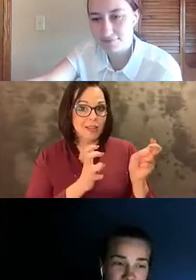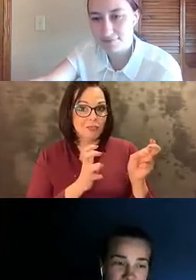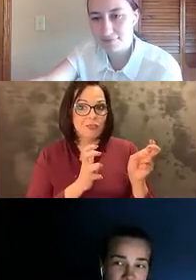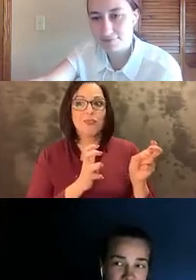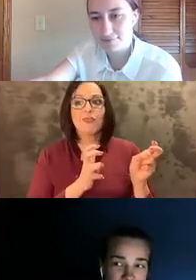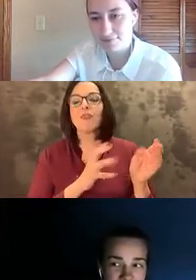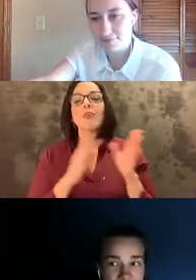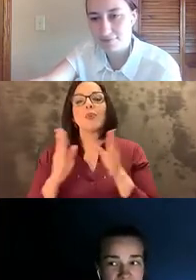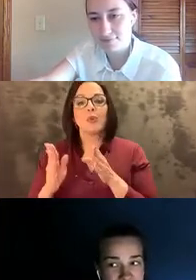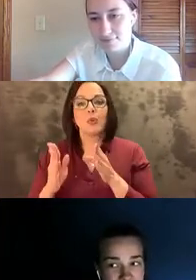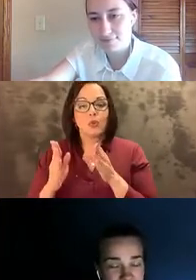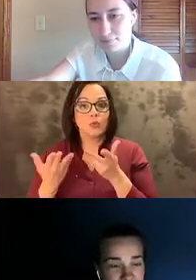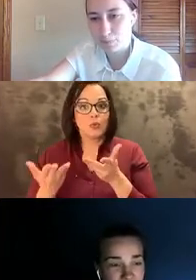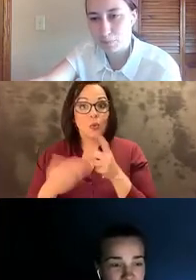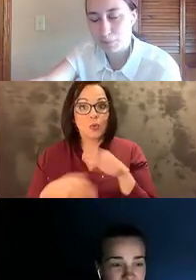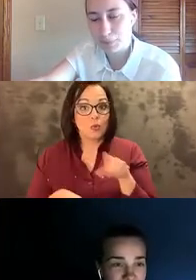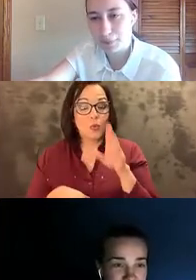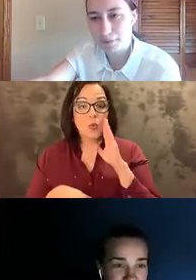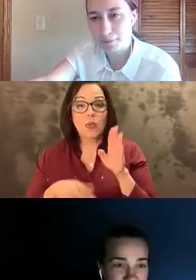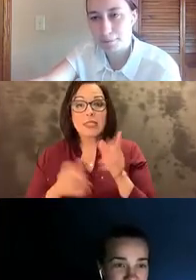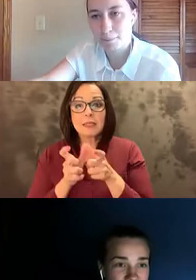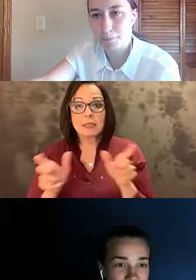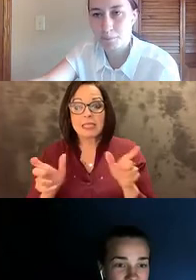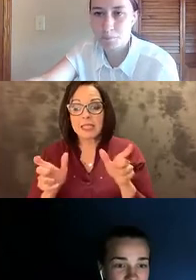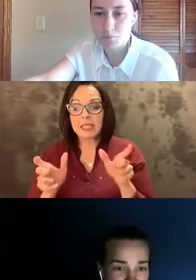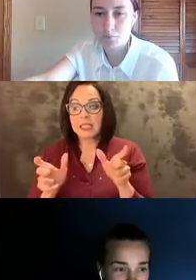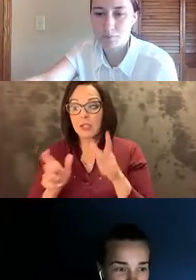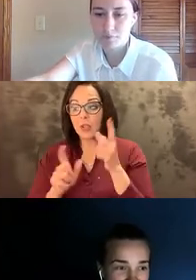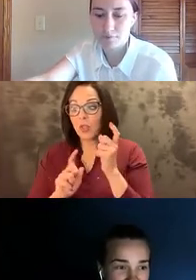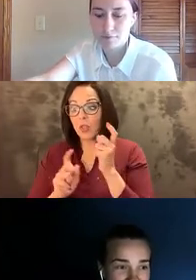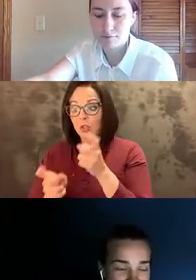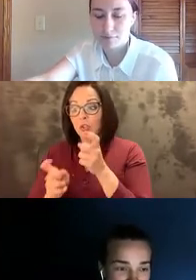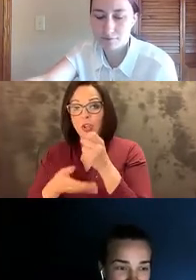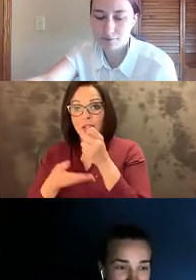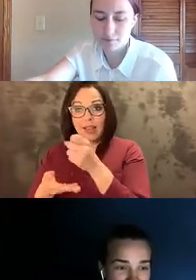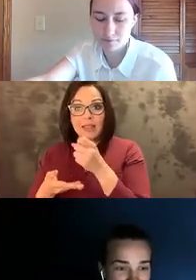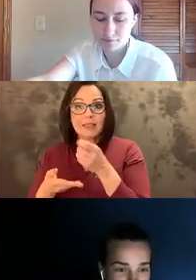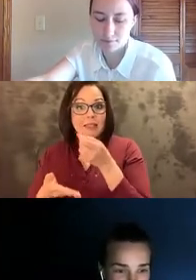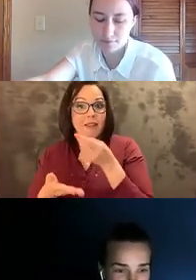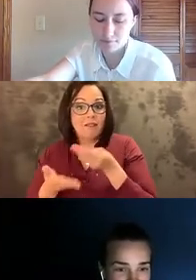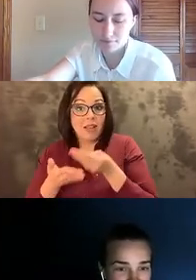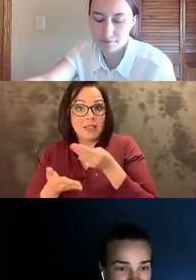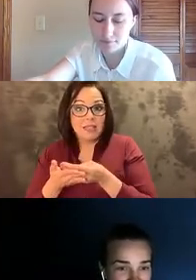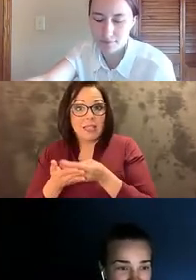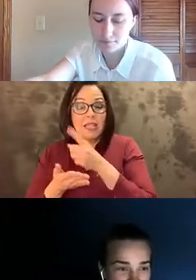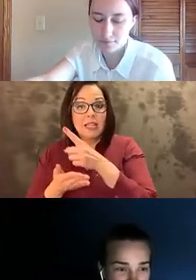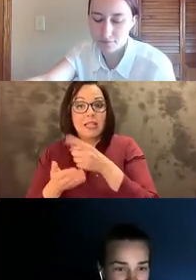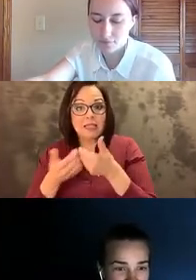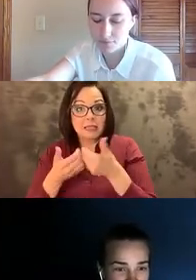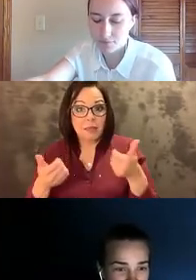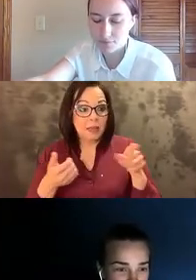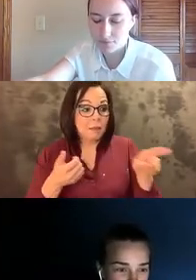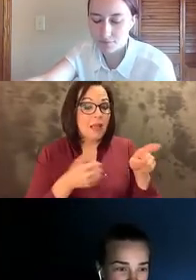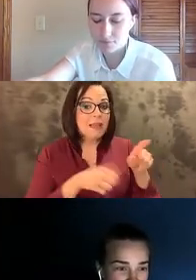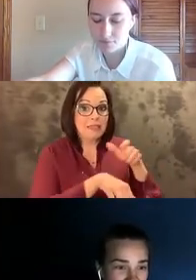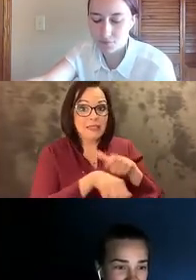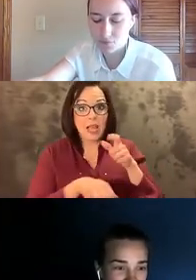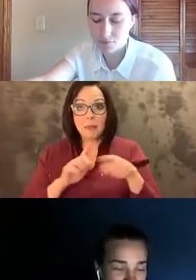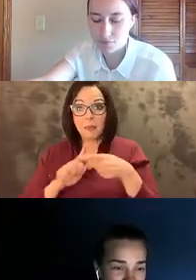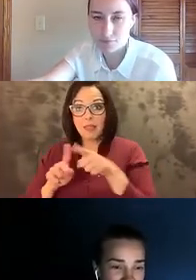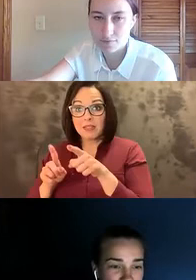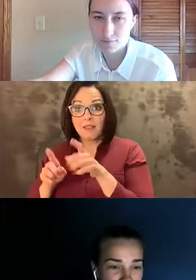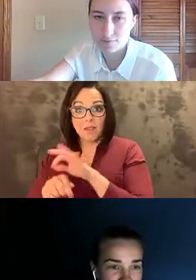And so you would split the grant-funded trainer time by function, which would give